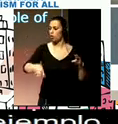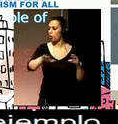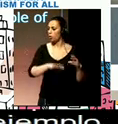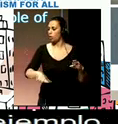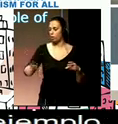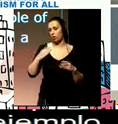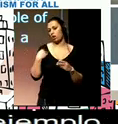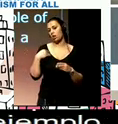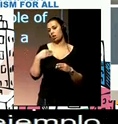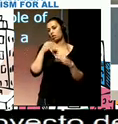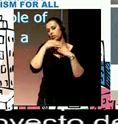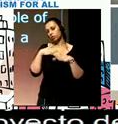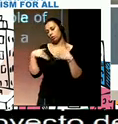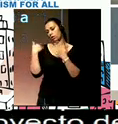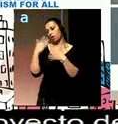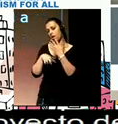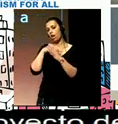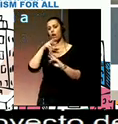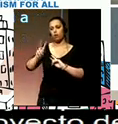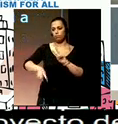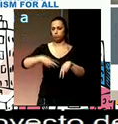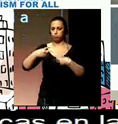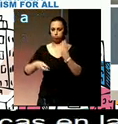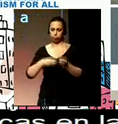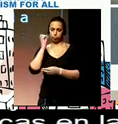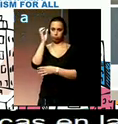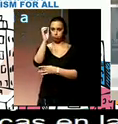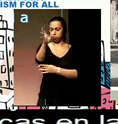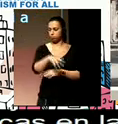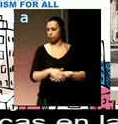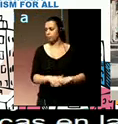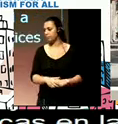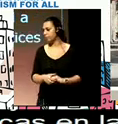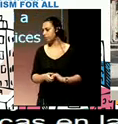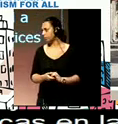been awarded a good practices prize.